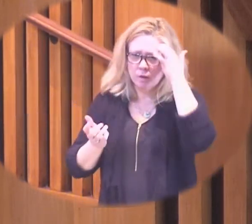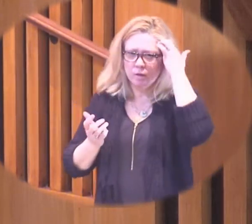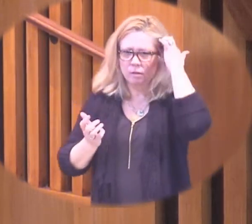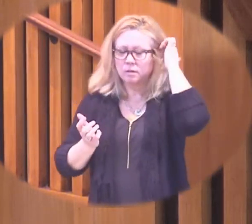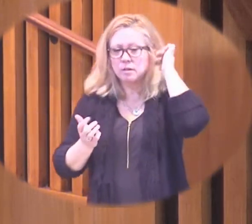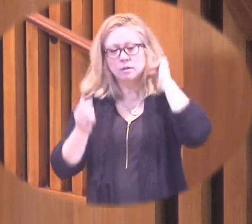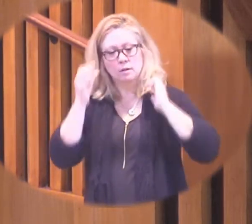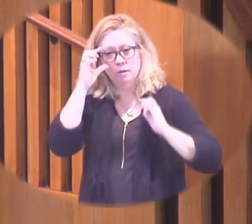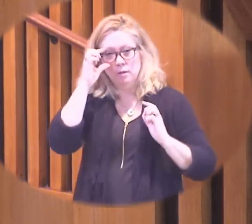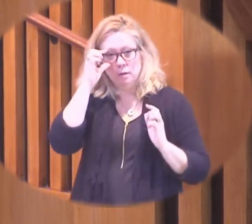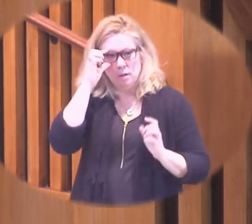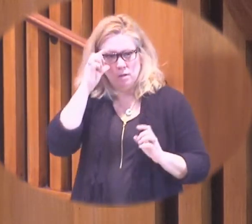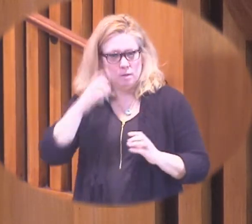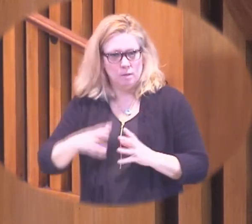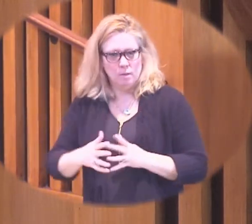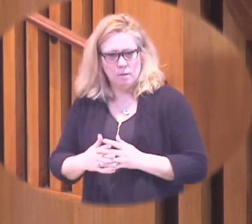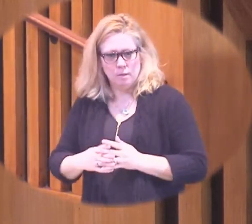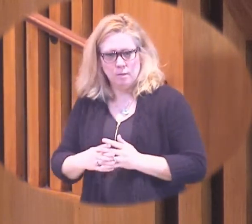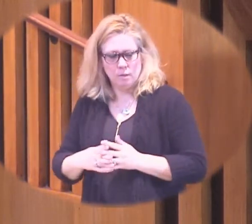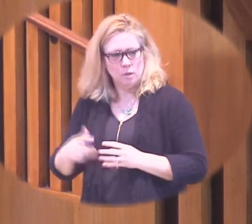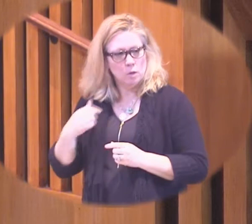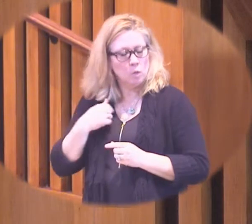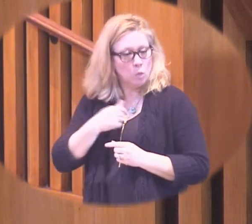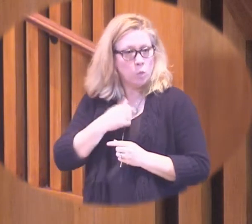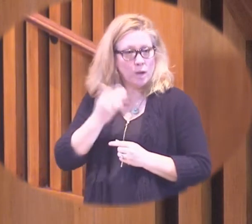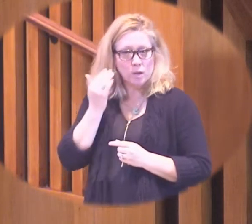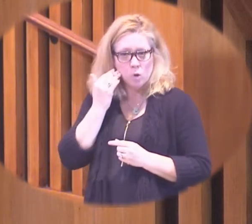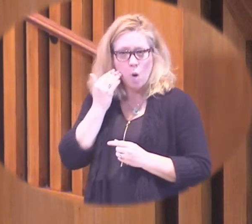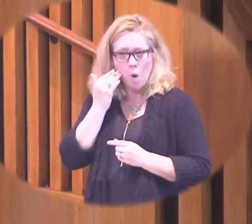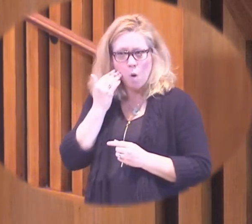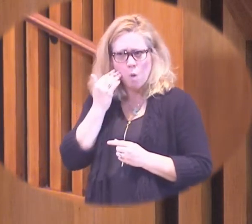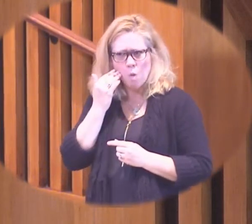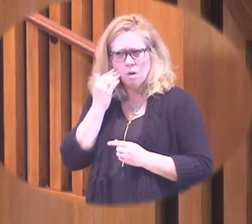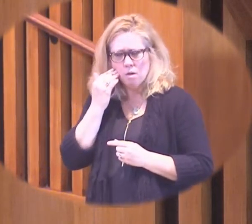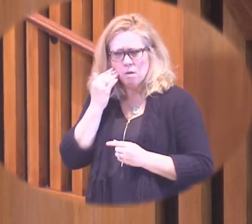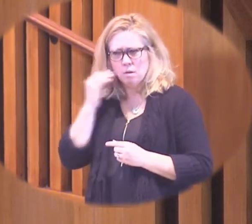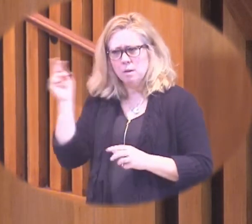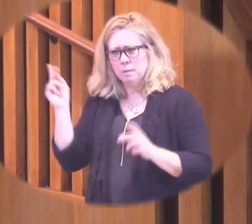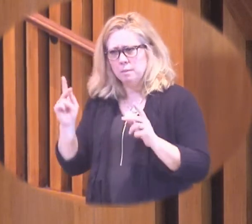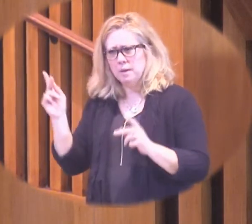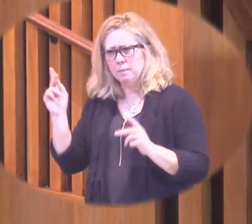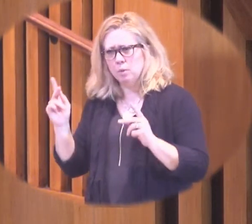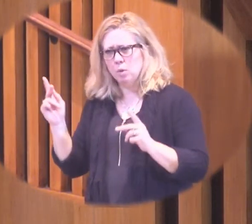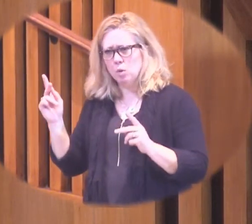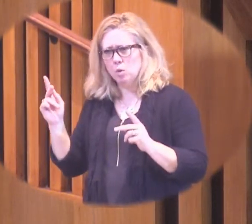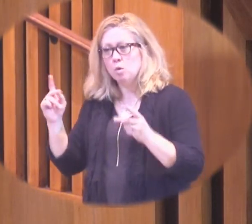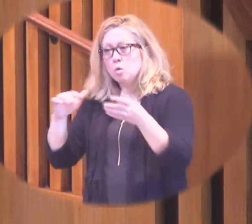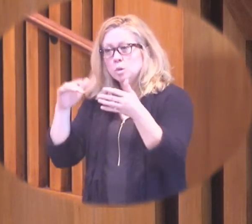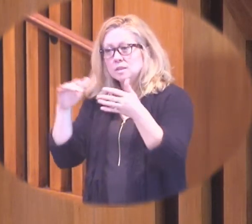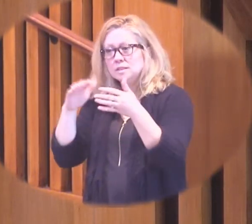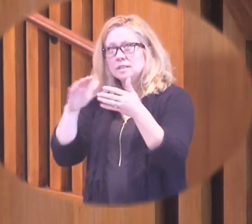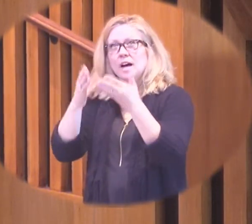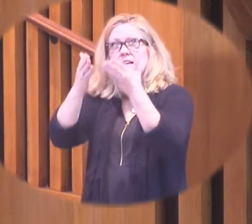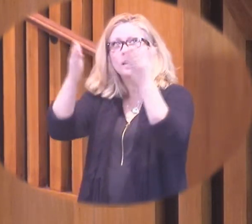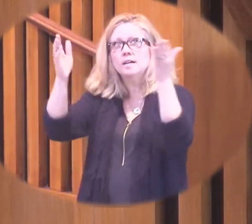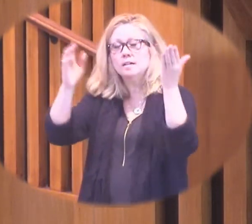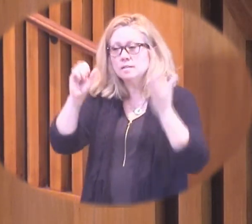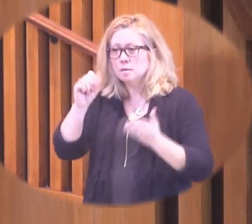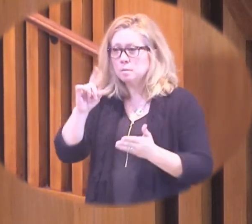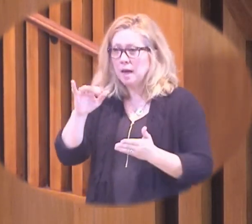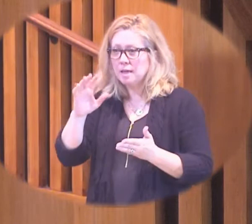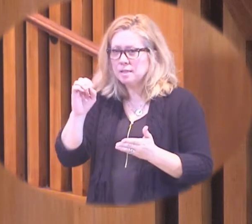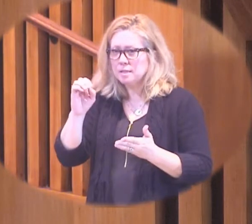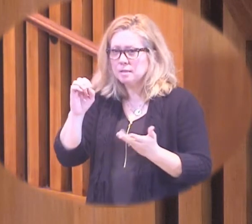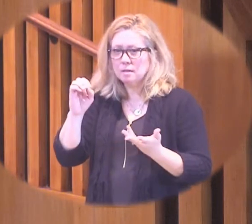We know as the those who study the outer space beyond the earth are